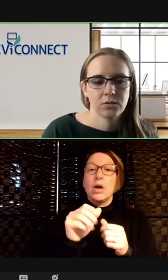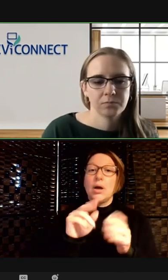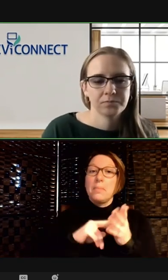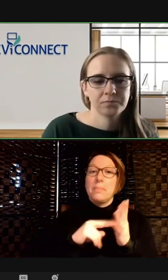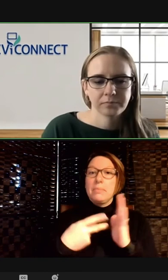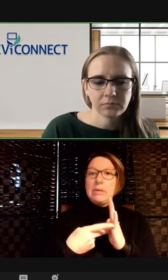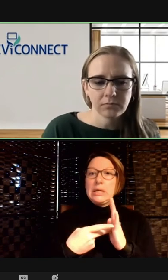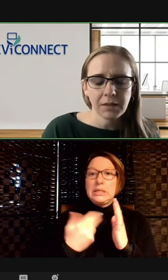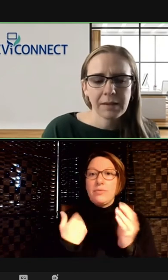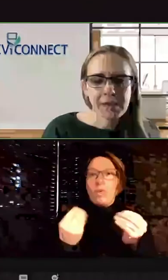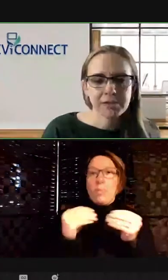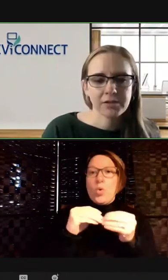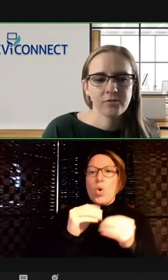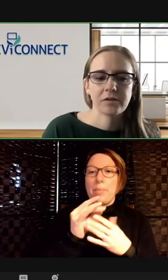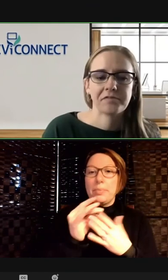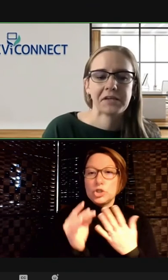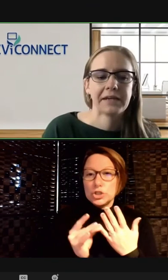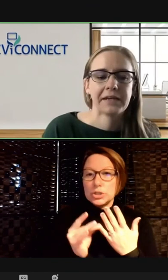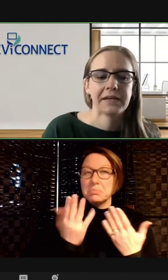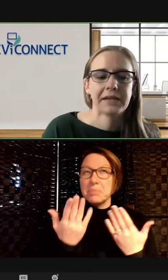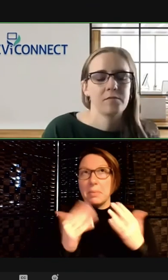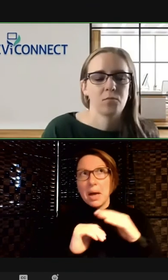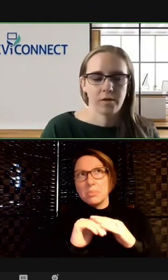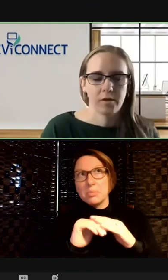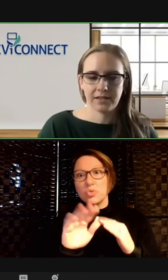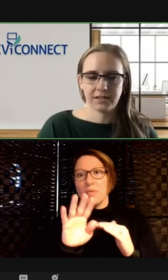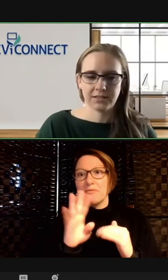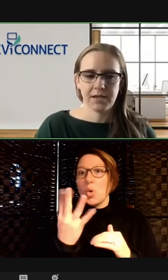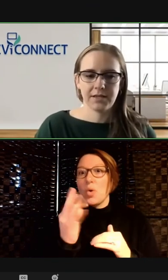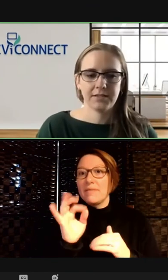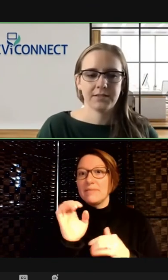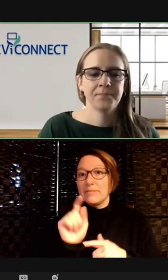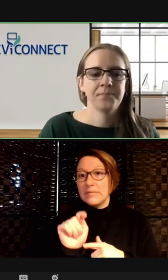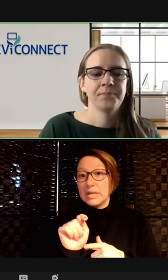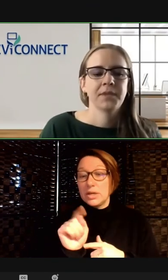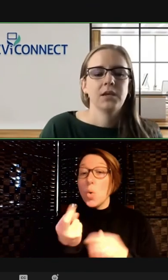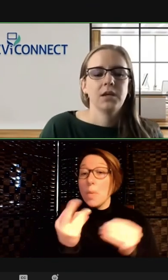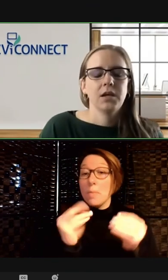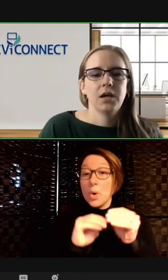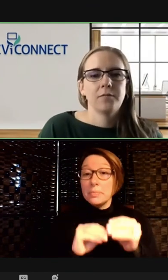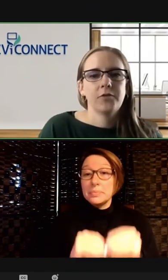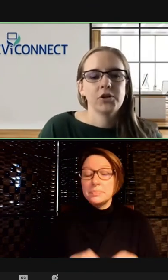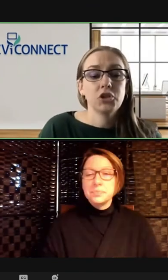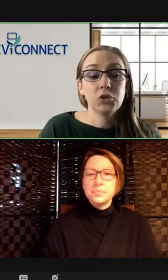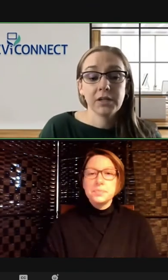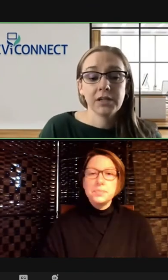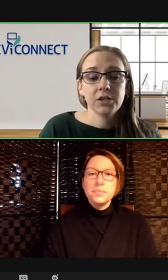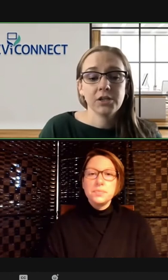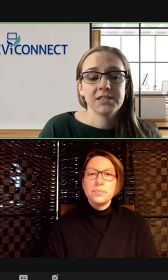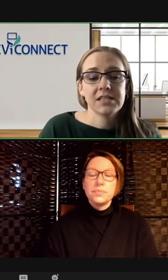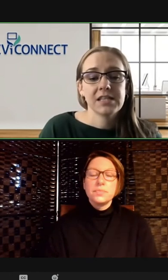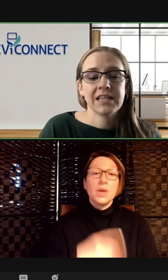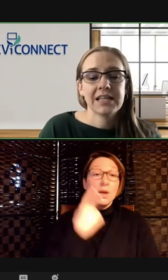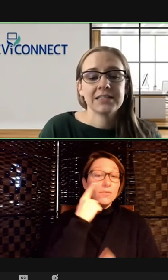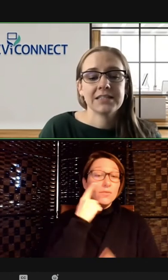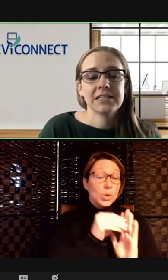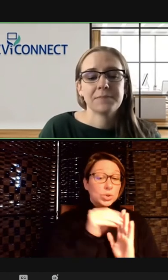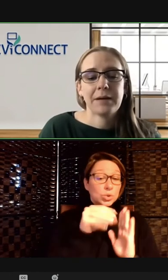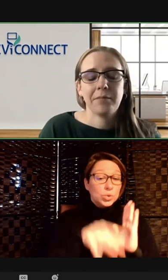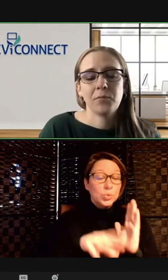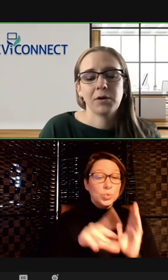as well. So maybe up to 4 feet now, even more than that in some cases. For your student, you're going to see that